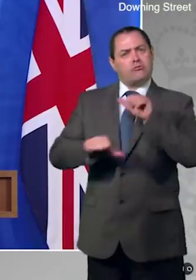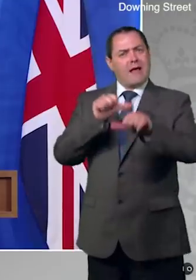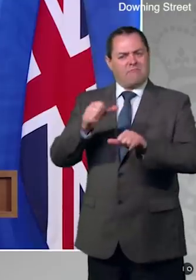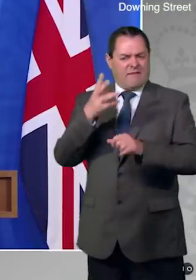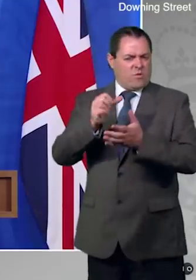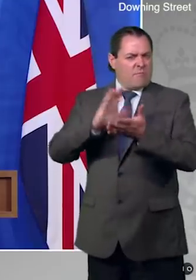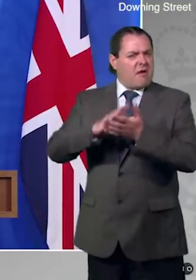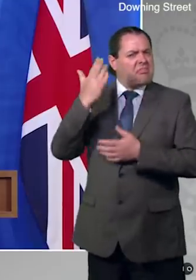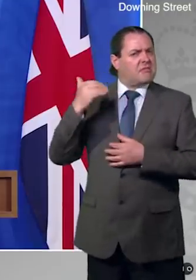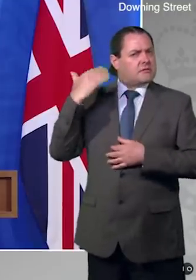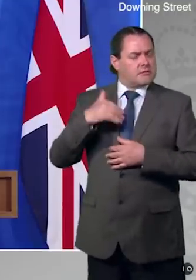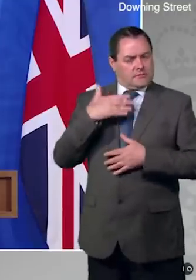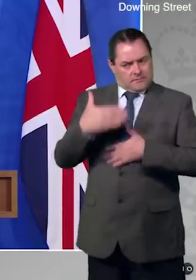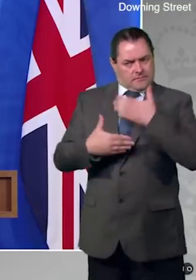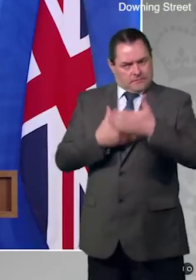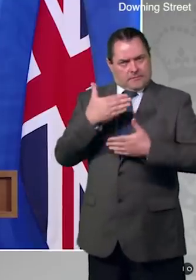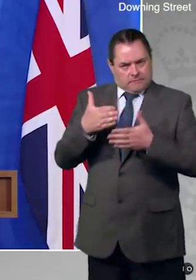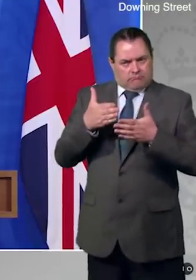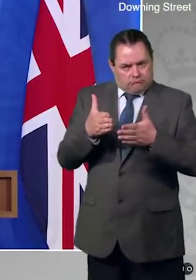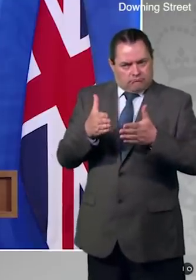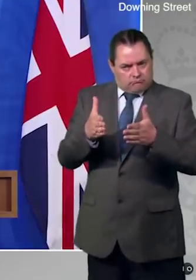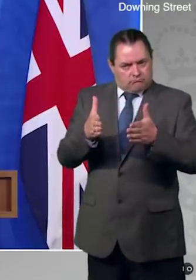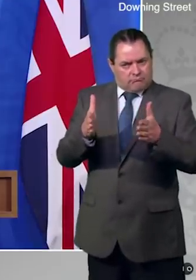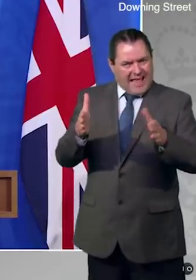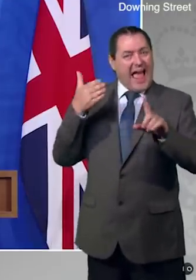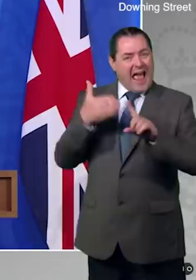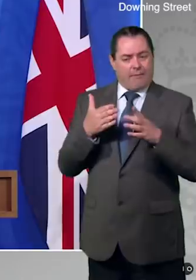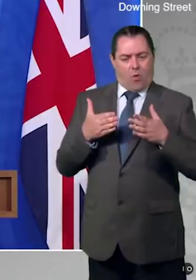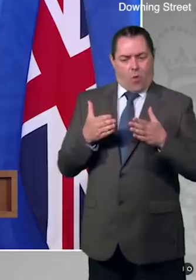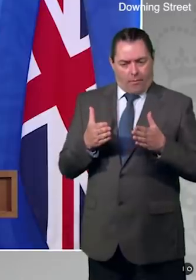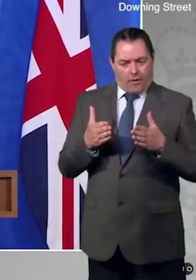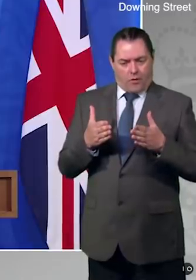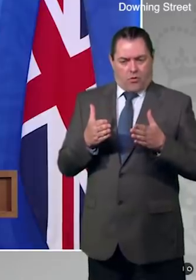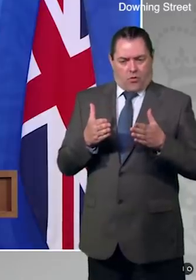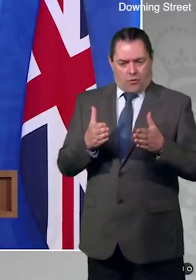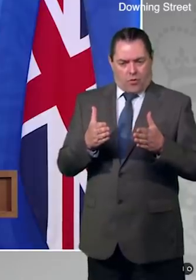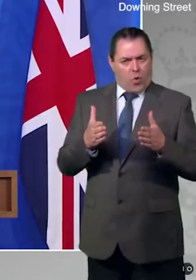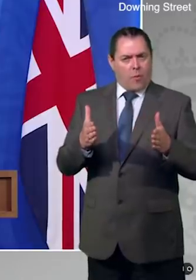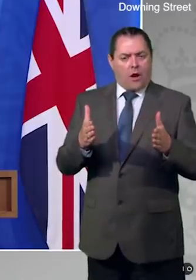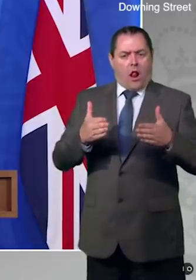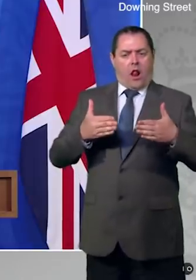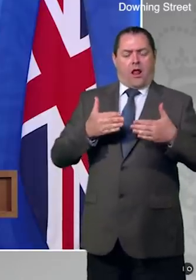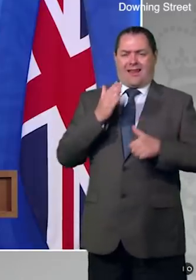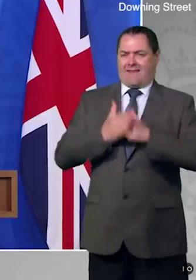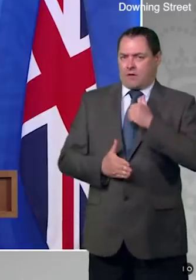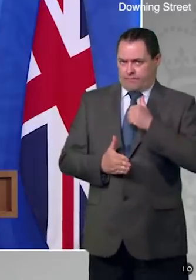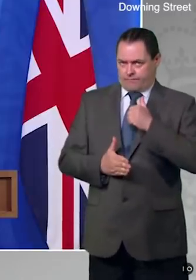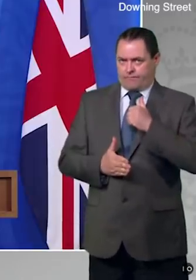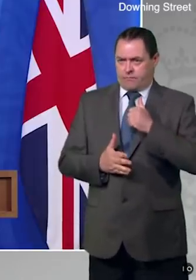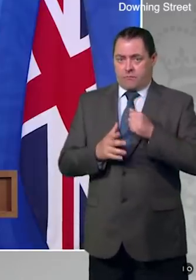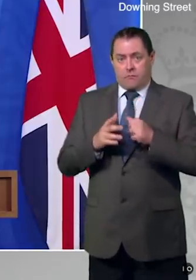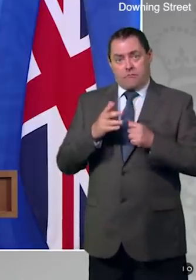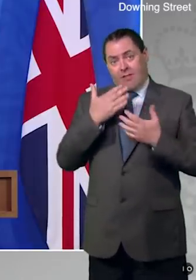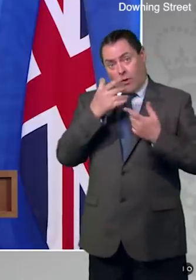that was cautious but irreversible. And step by step, thanks to the enormous efforts of the British people and the